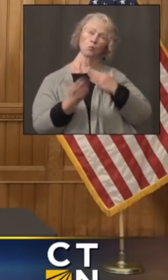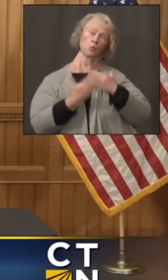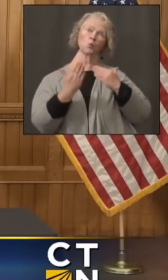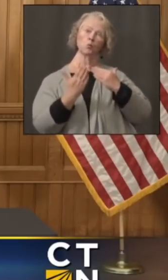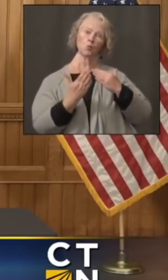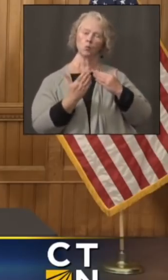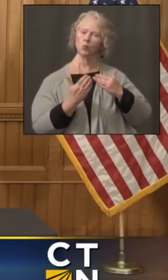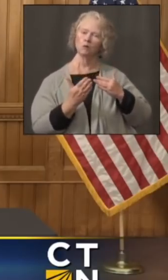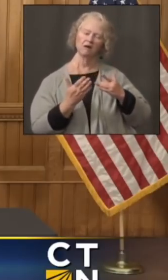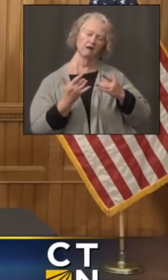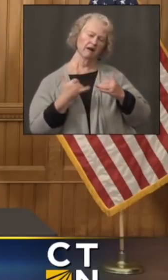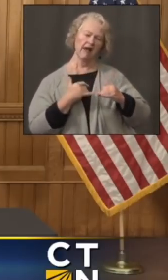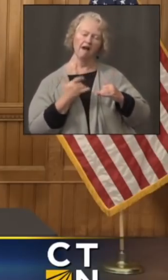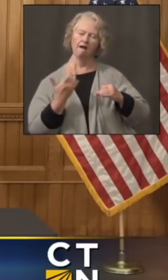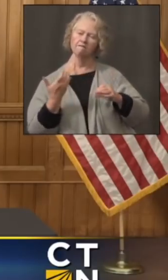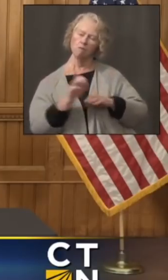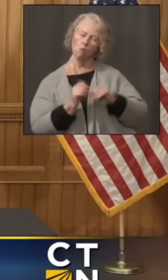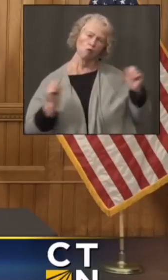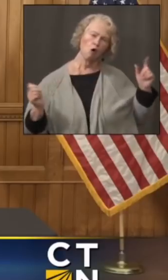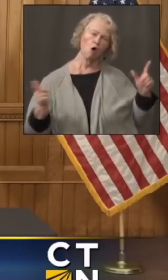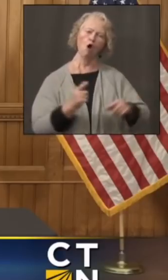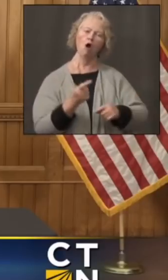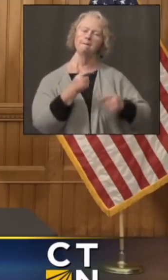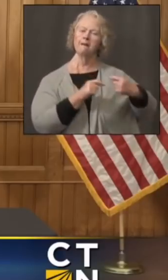I'm going to mandate we all go back to phase 2?